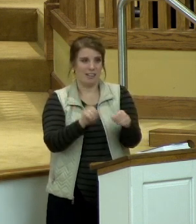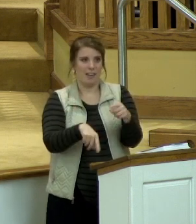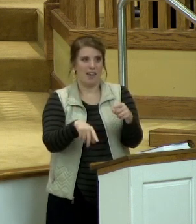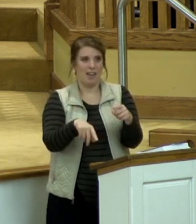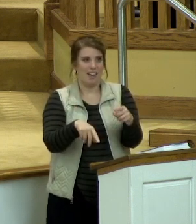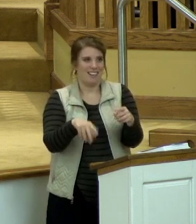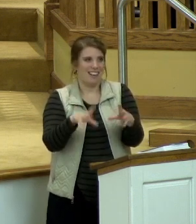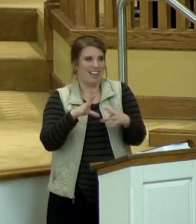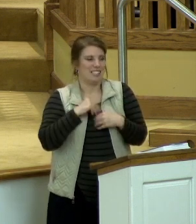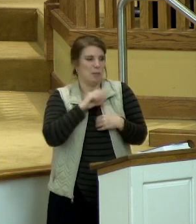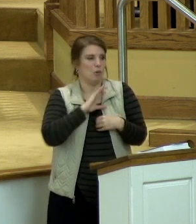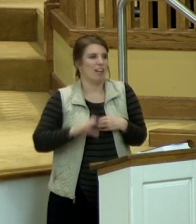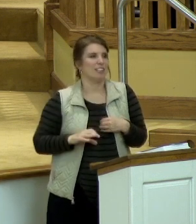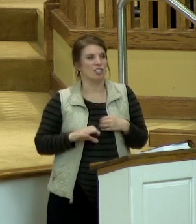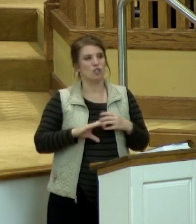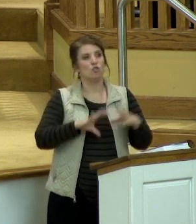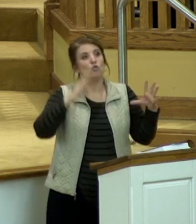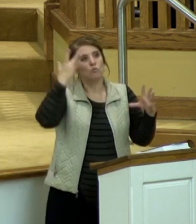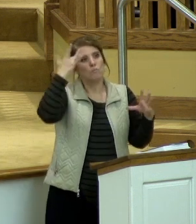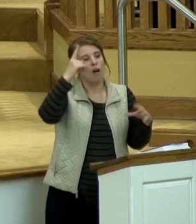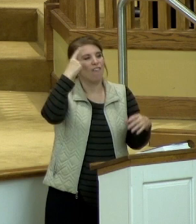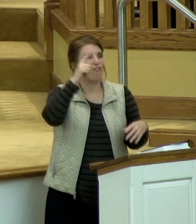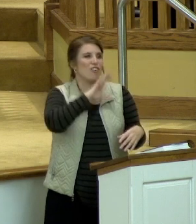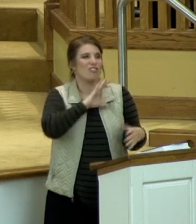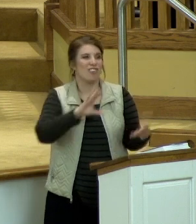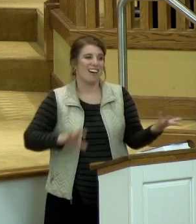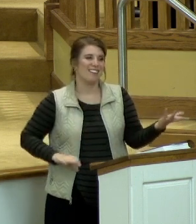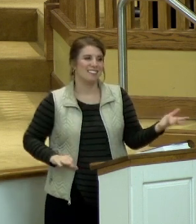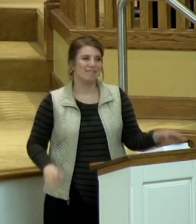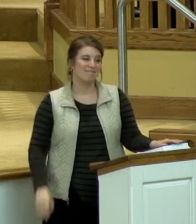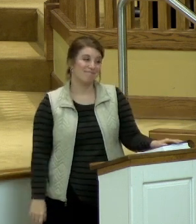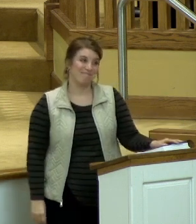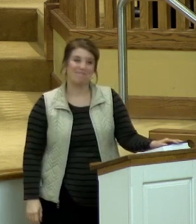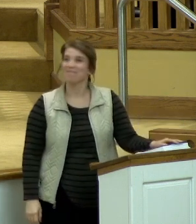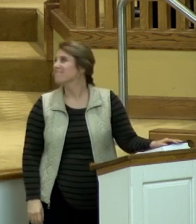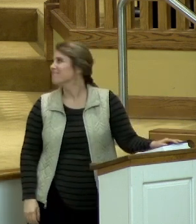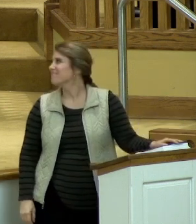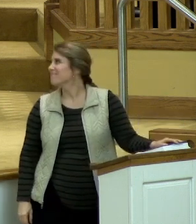because they are too smart for him. Amen. I'm pondering on that.